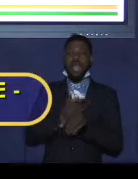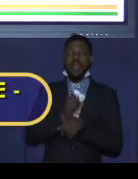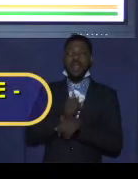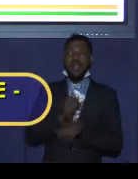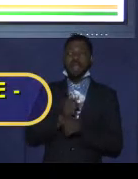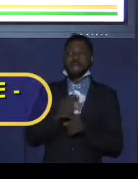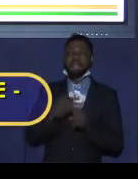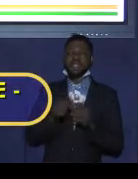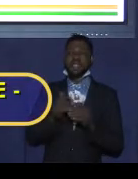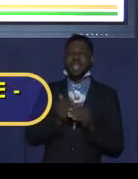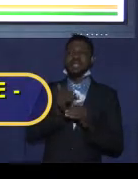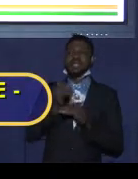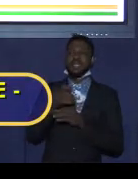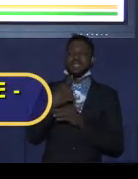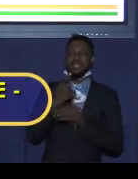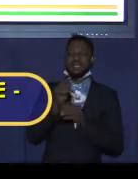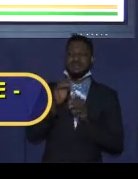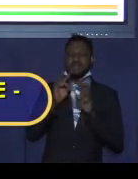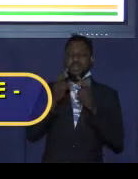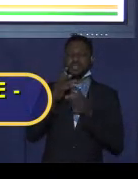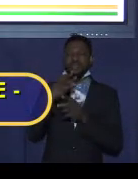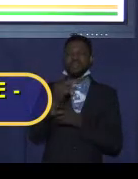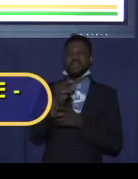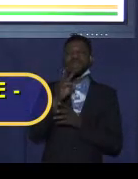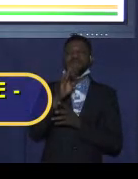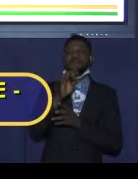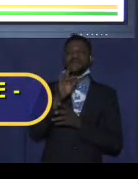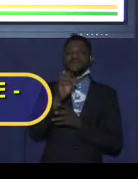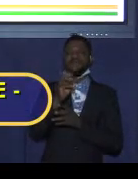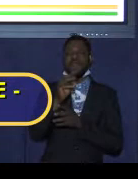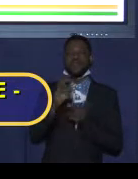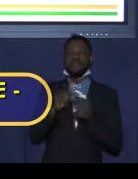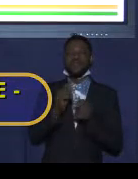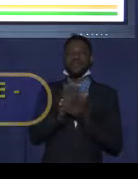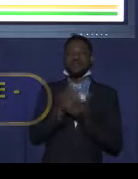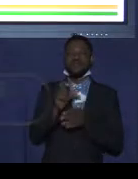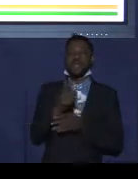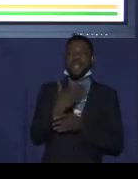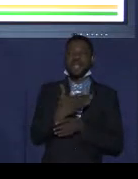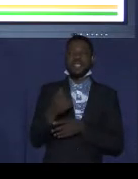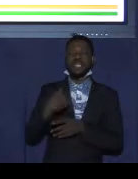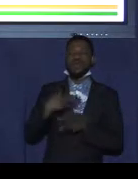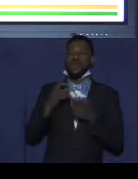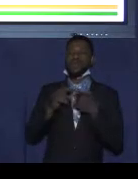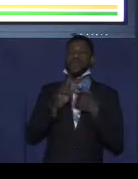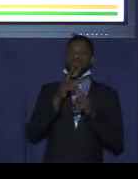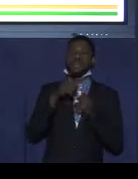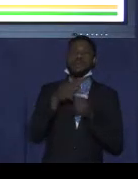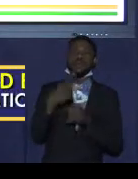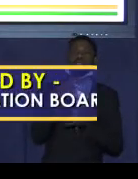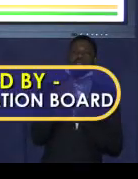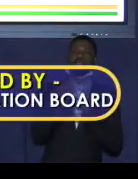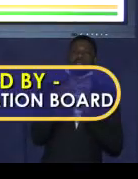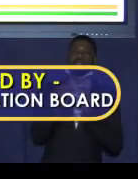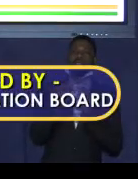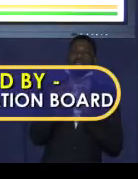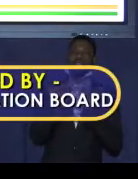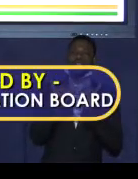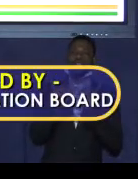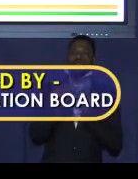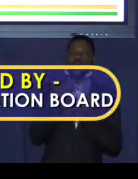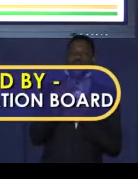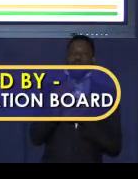work, but extending the concept of volume to some other thing. We will be talking about the measurement